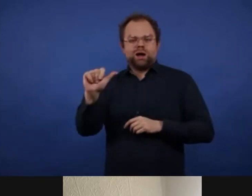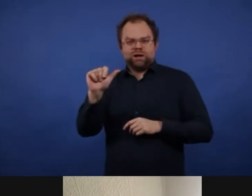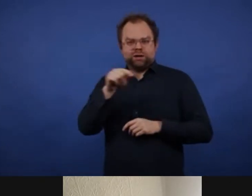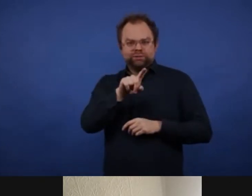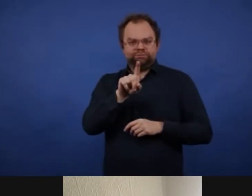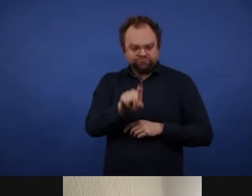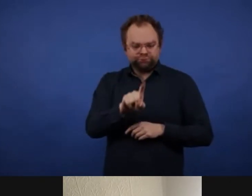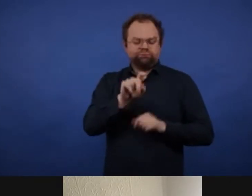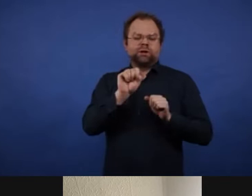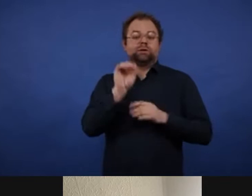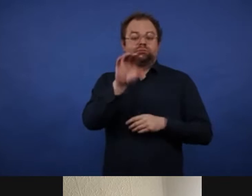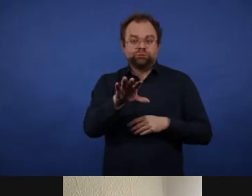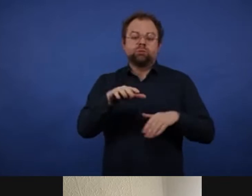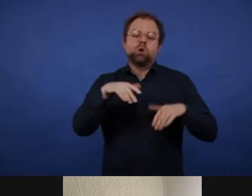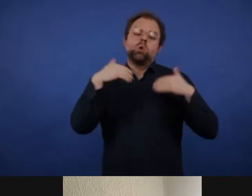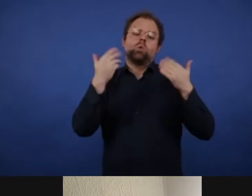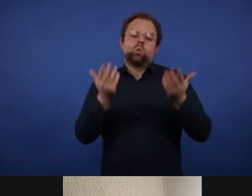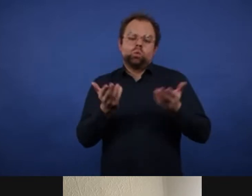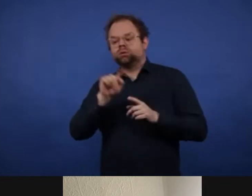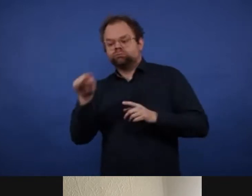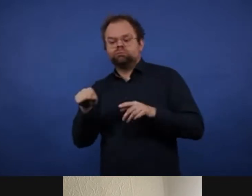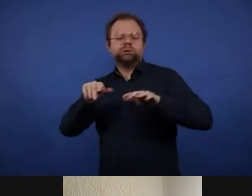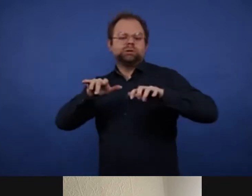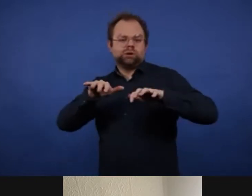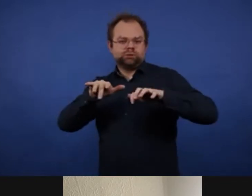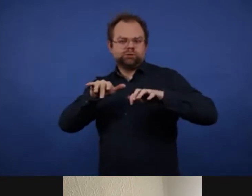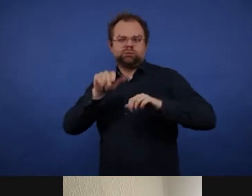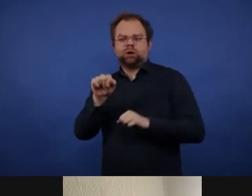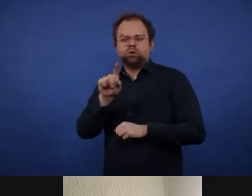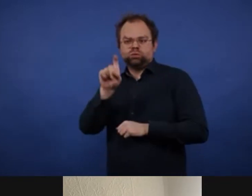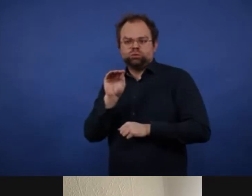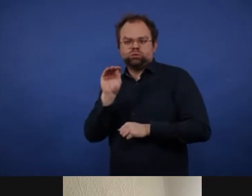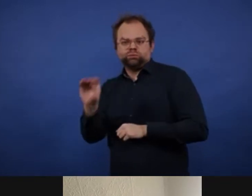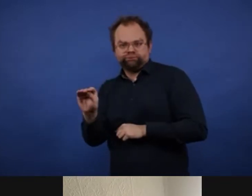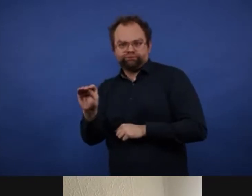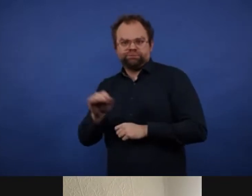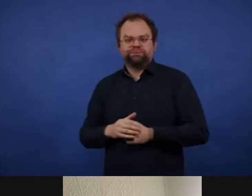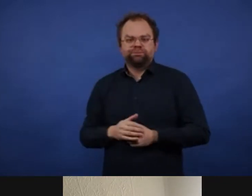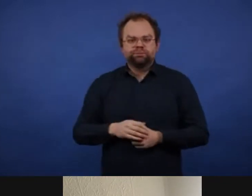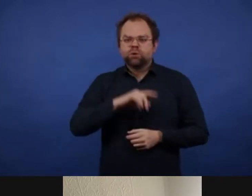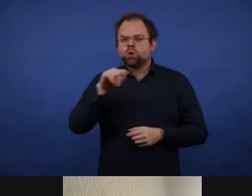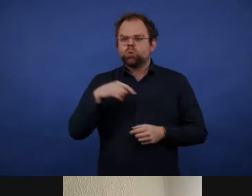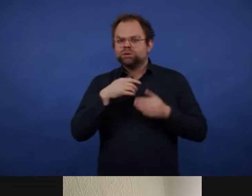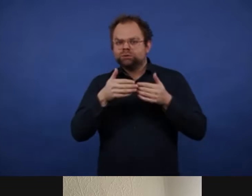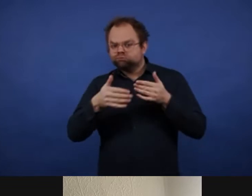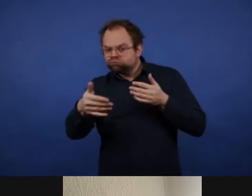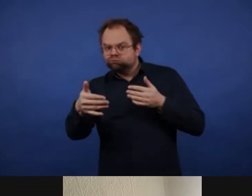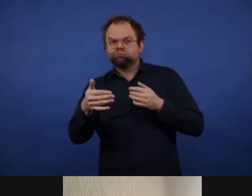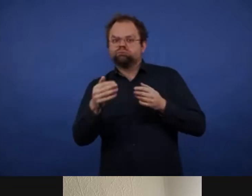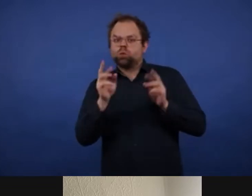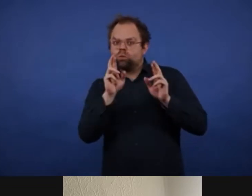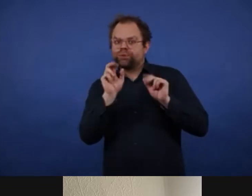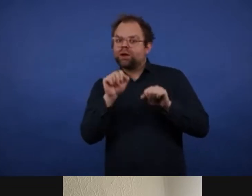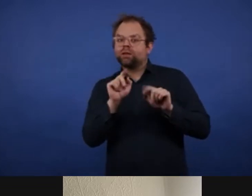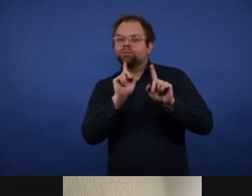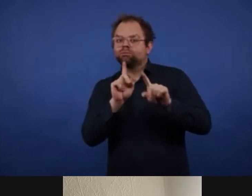for questions wherein participants may be invited to ask questions. Please note, we cannot put camera on for participants due to